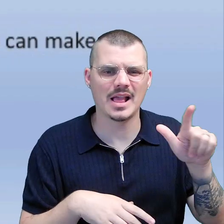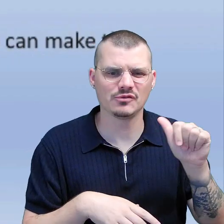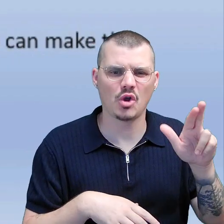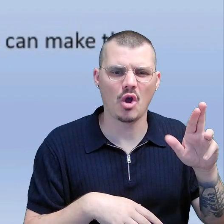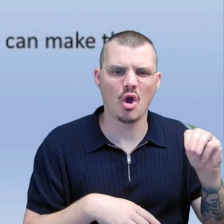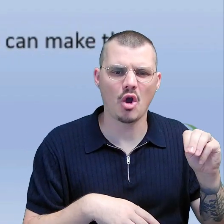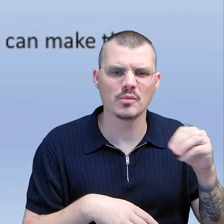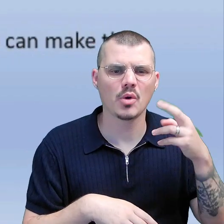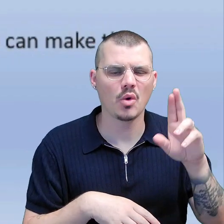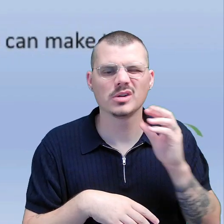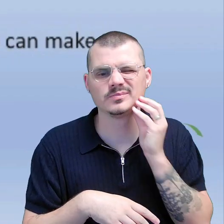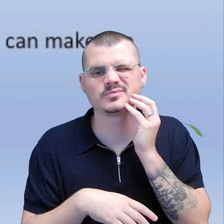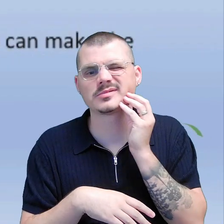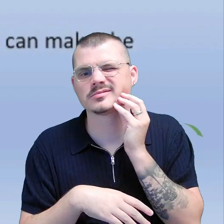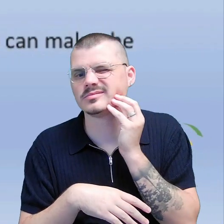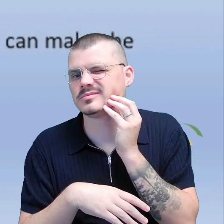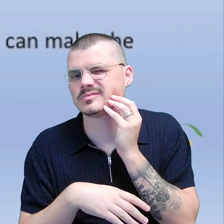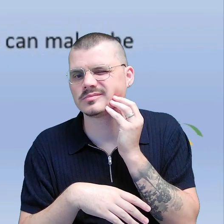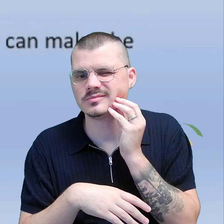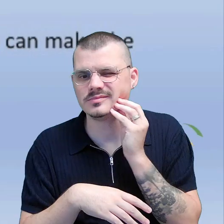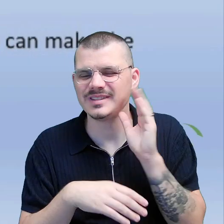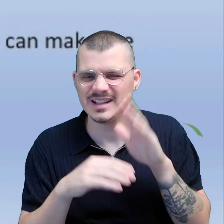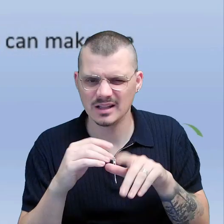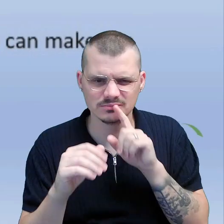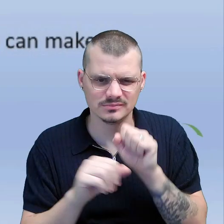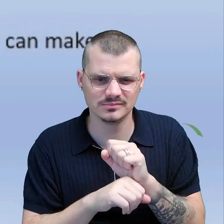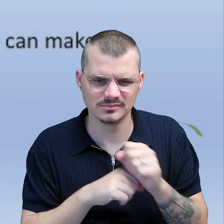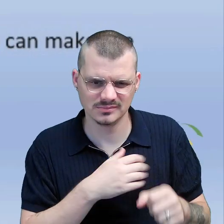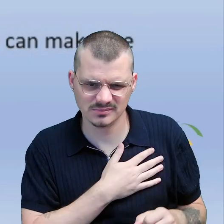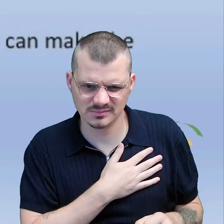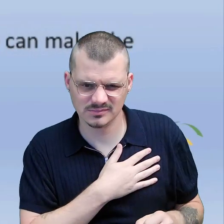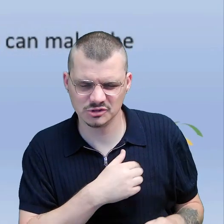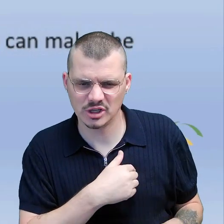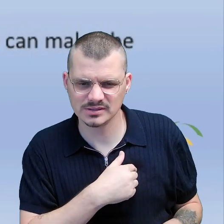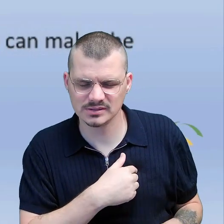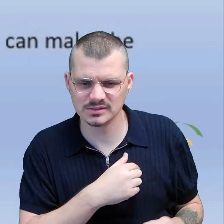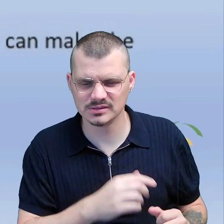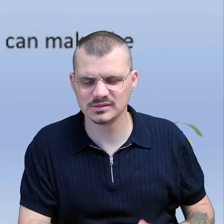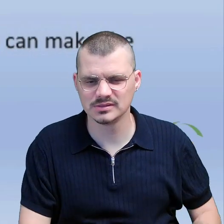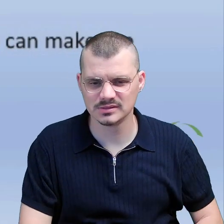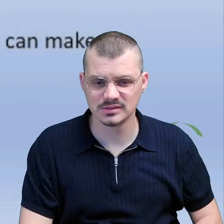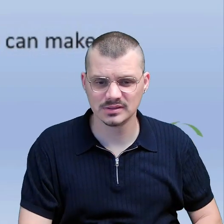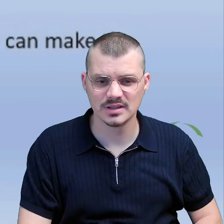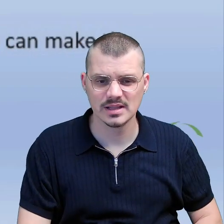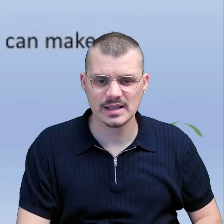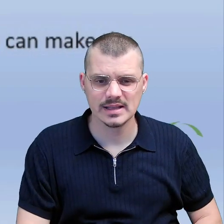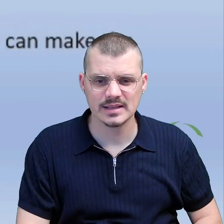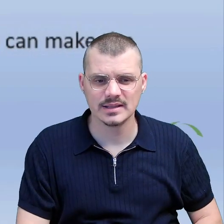pain in their left arm or up in their jaw than they do in their chest.